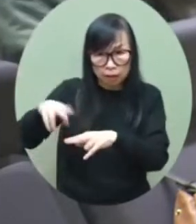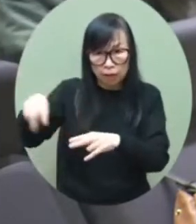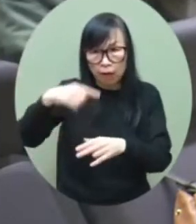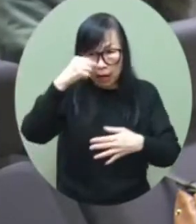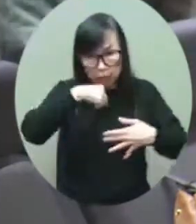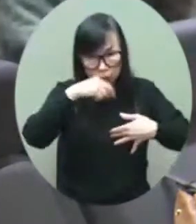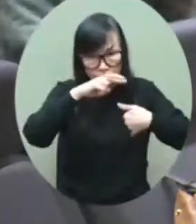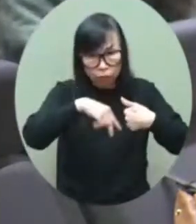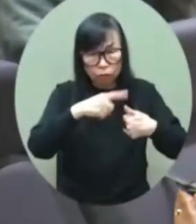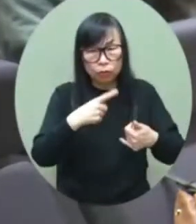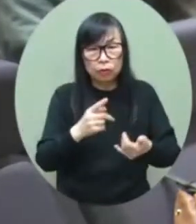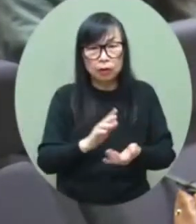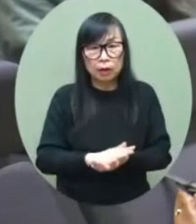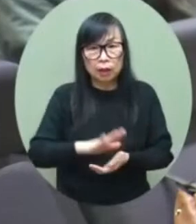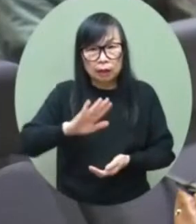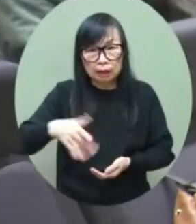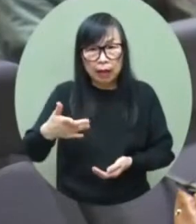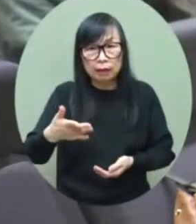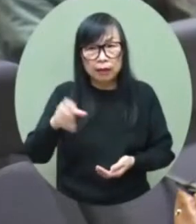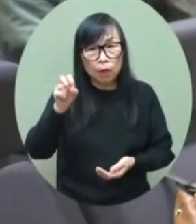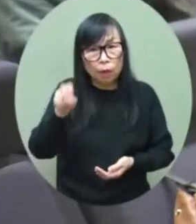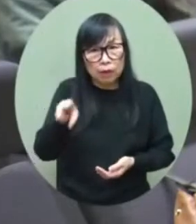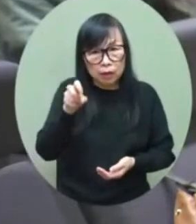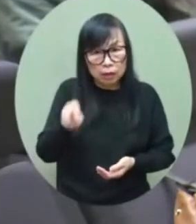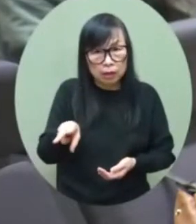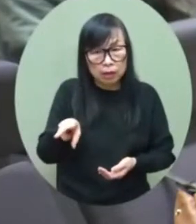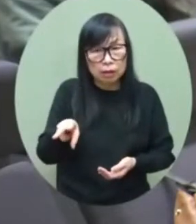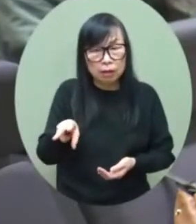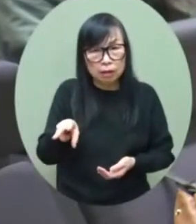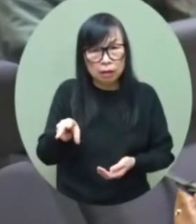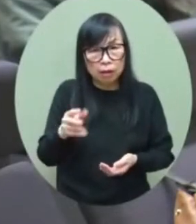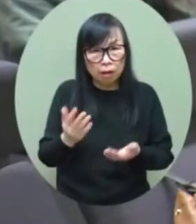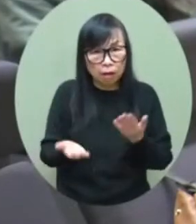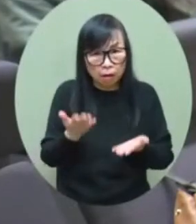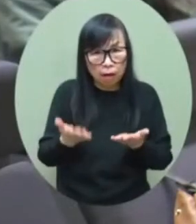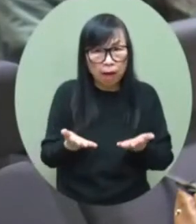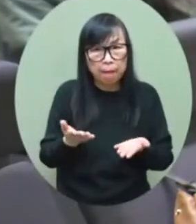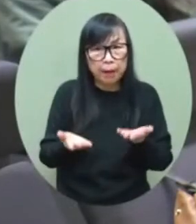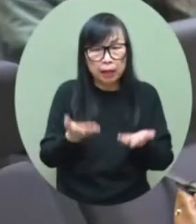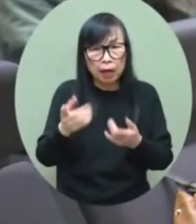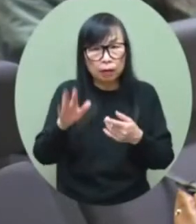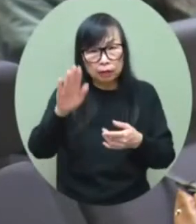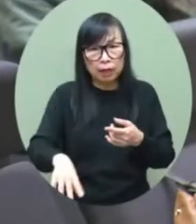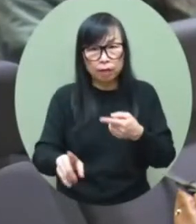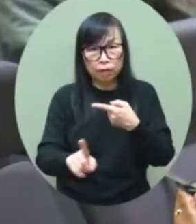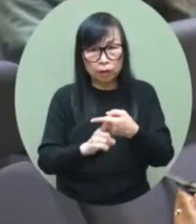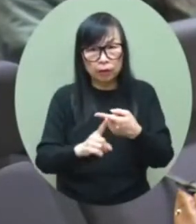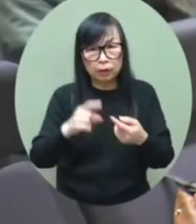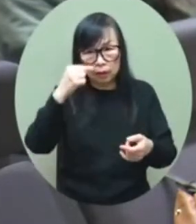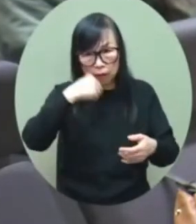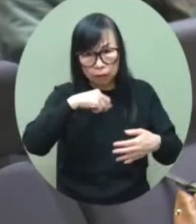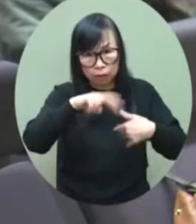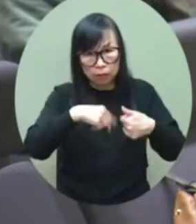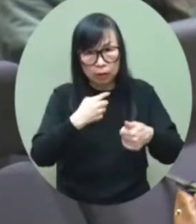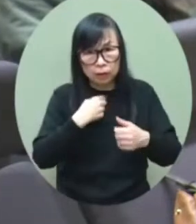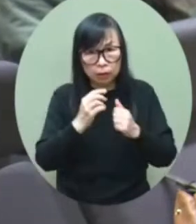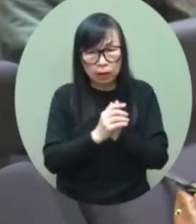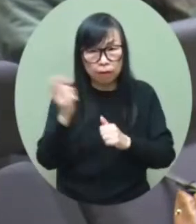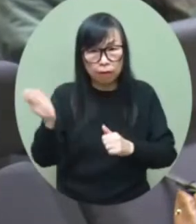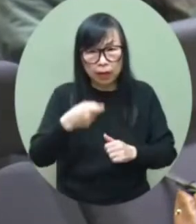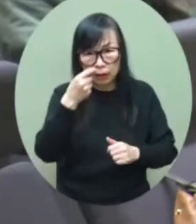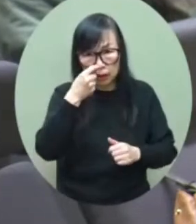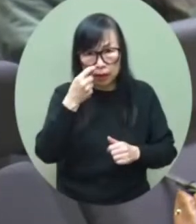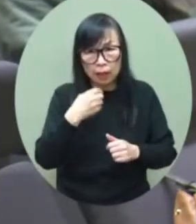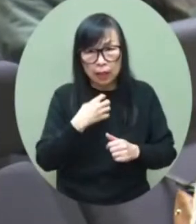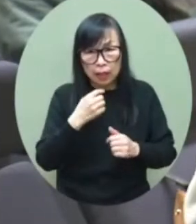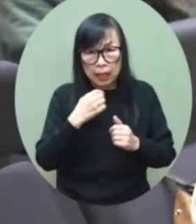that may import the most cases to us. So you relax the requirement, but then for other places with lower risk,